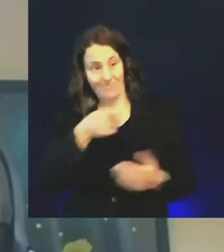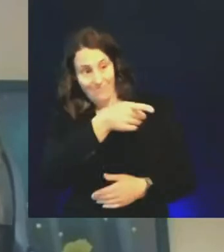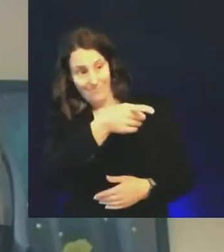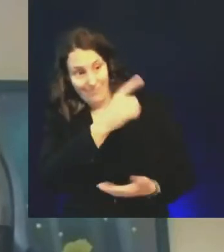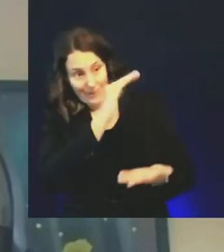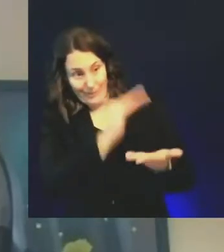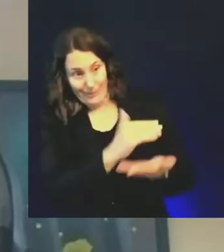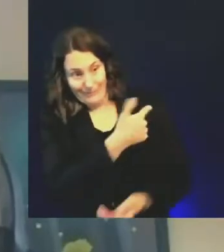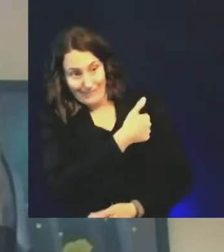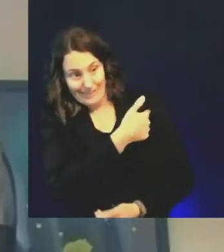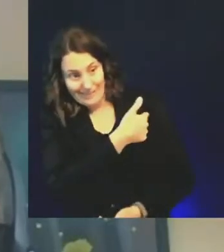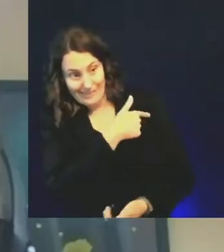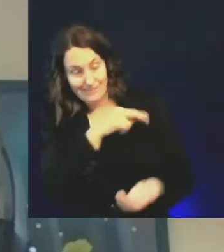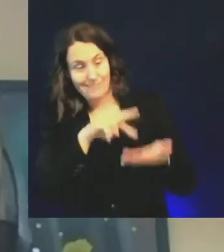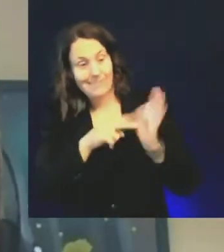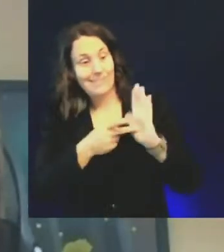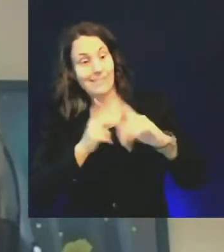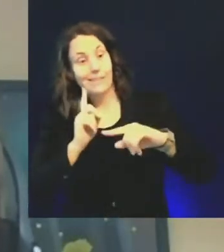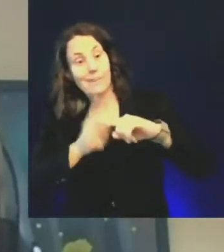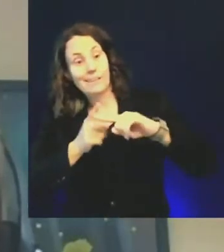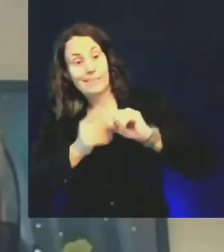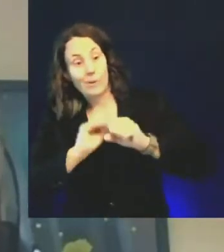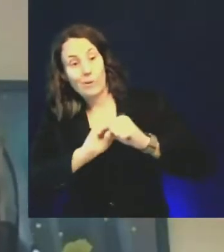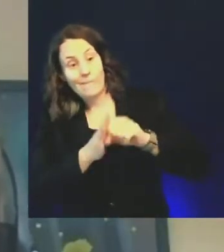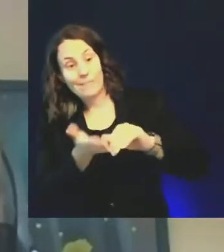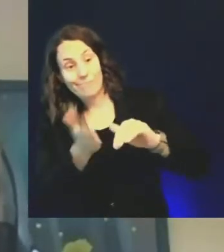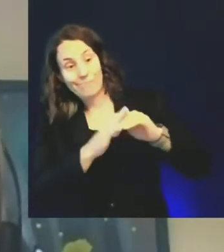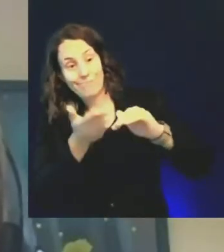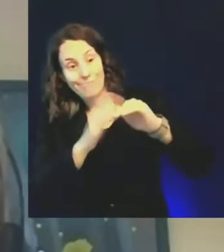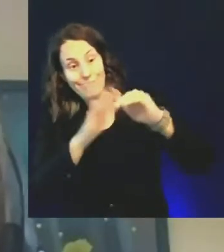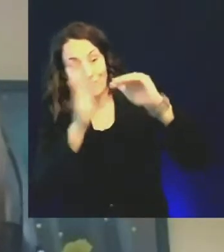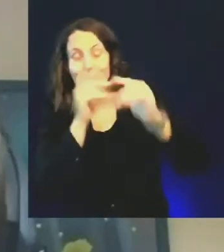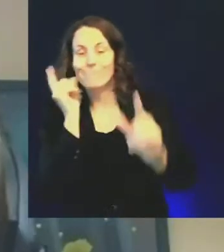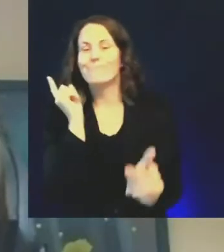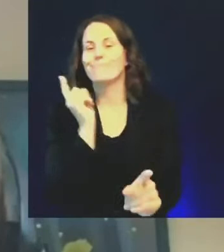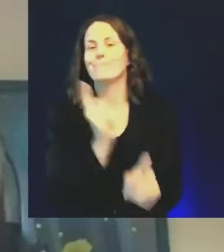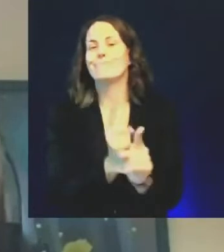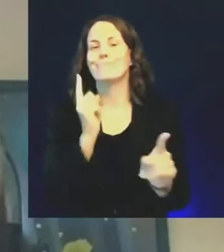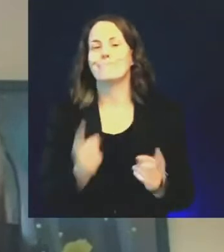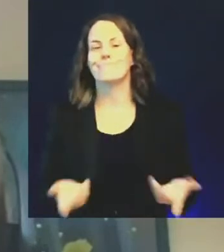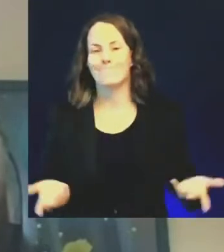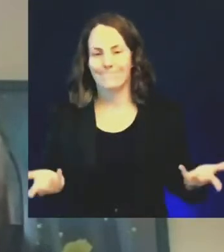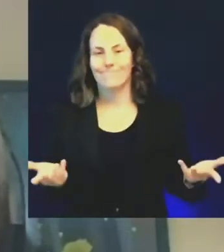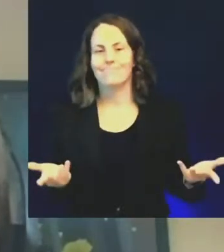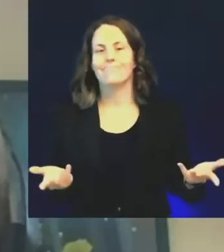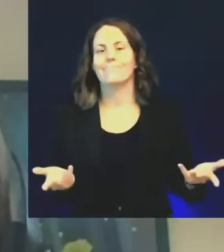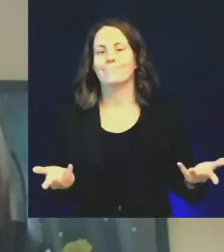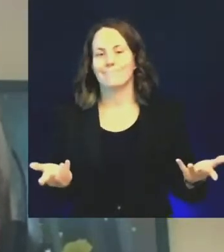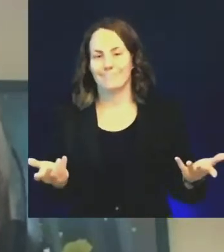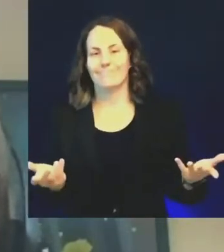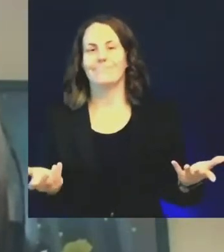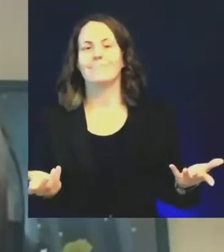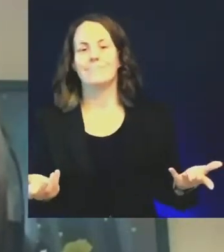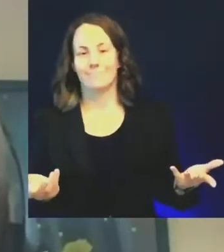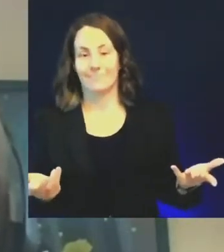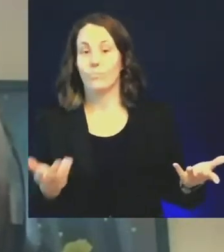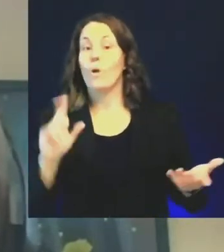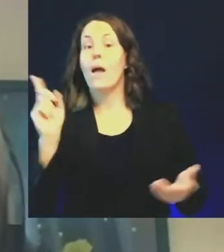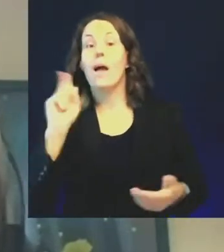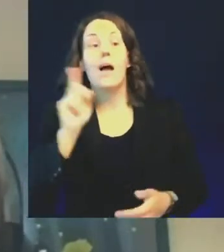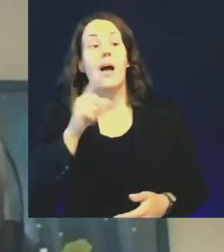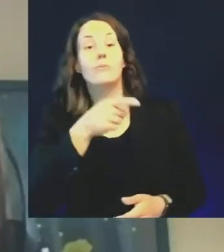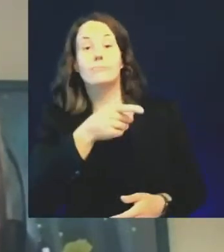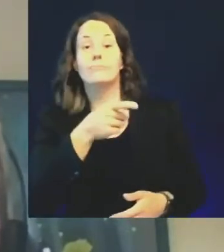in urban neighborhoods, and many of those neighborhoods, places where people of color